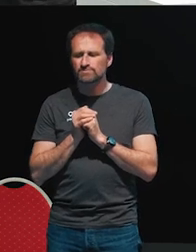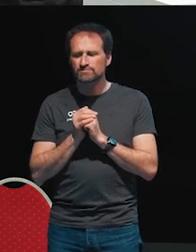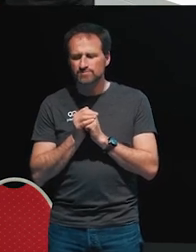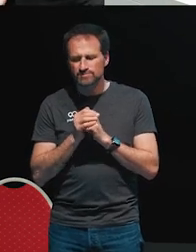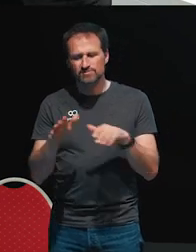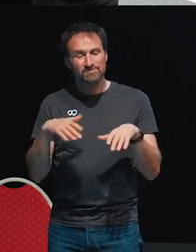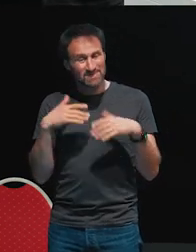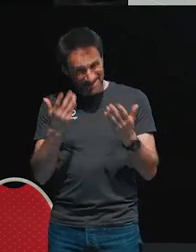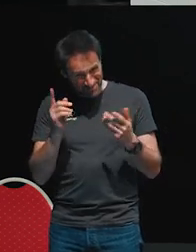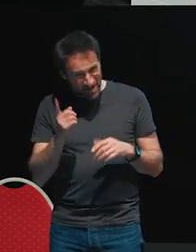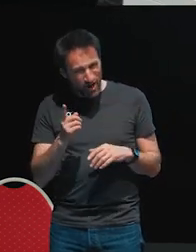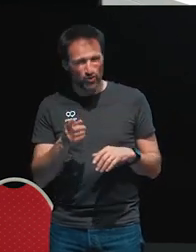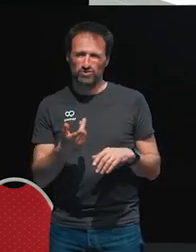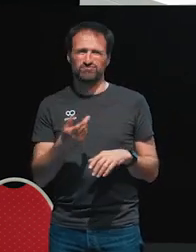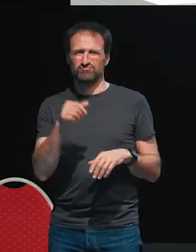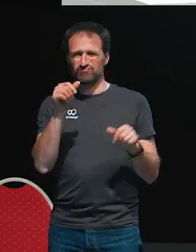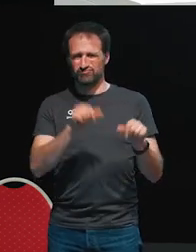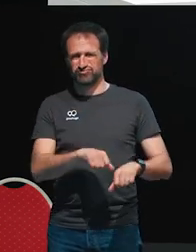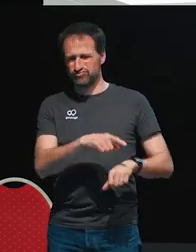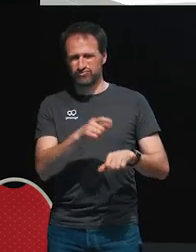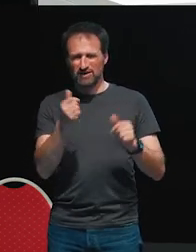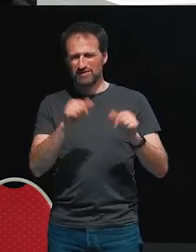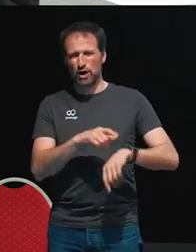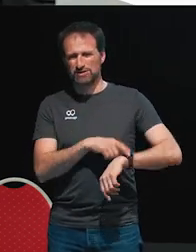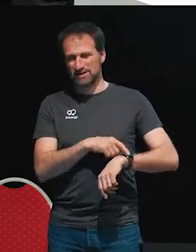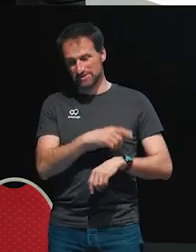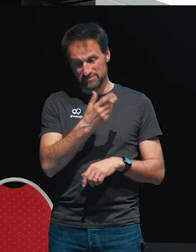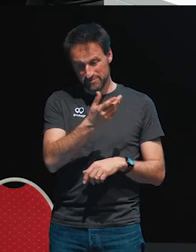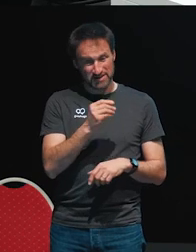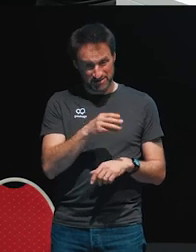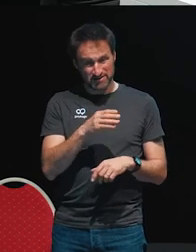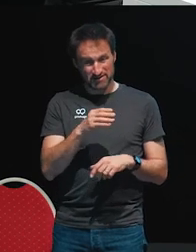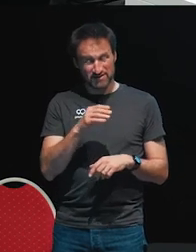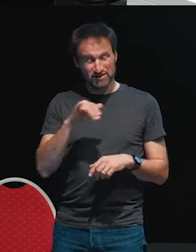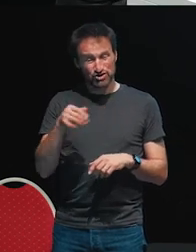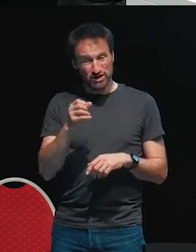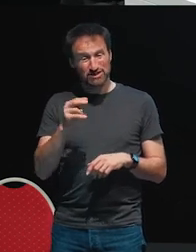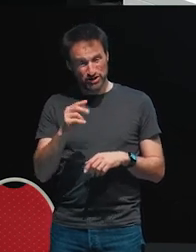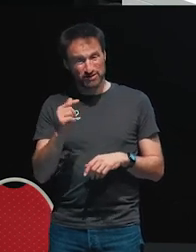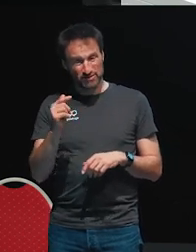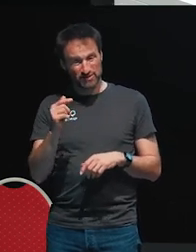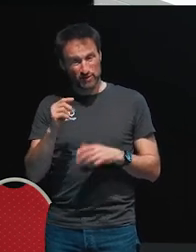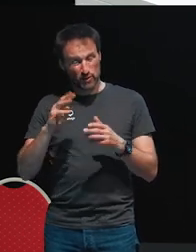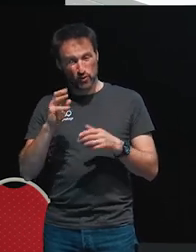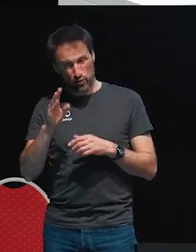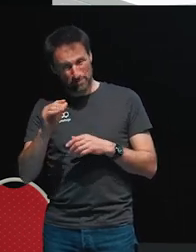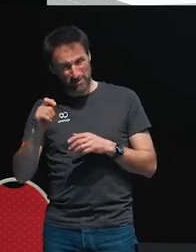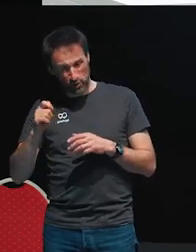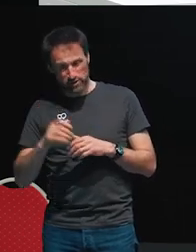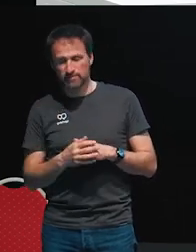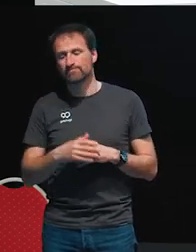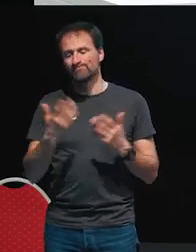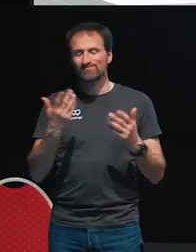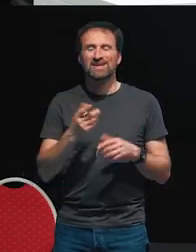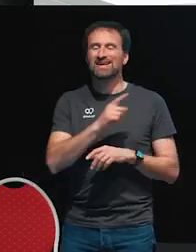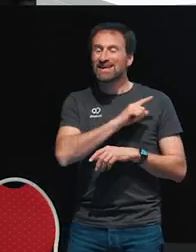So are there any downsides to JSON Web Tokens? Invalidation of tokens is a bit harder. Let's imagine that you start working for a company